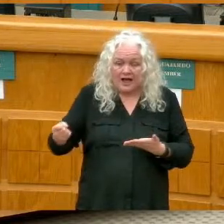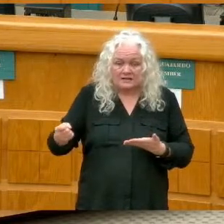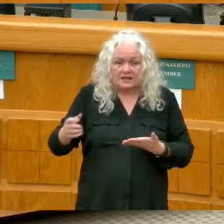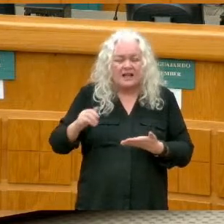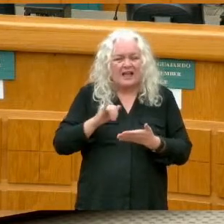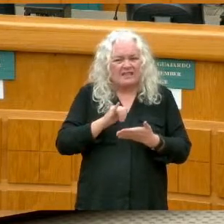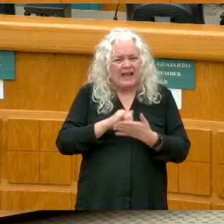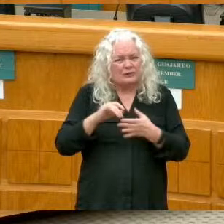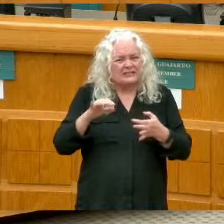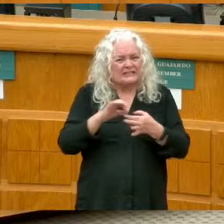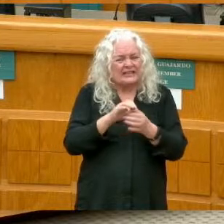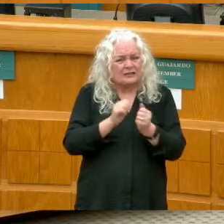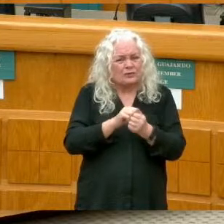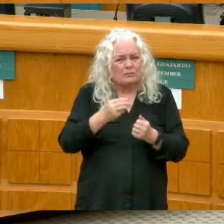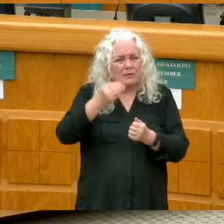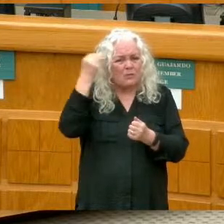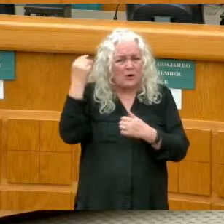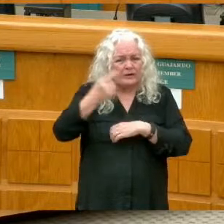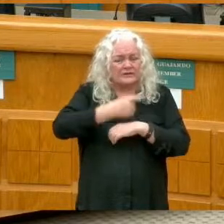Memorial Day weekend.